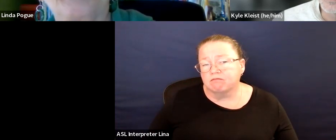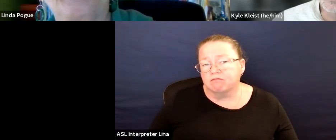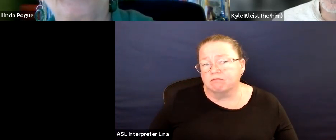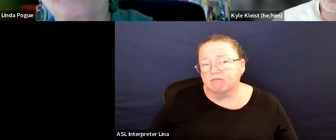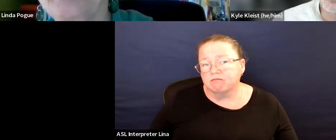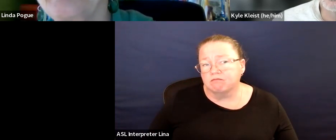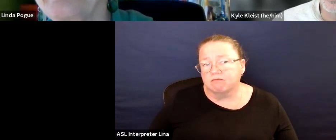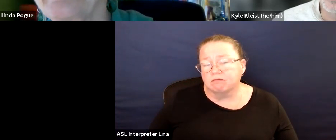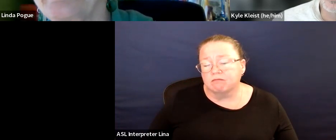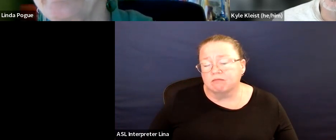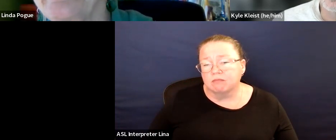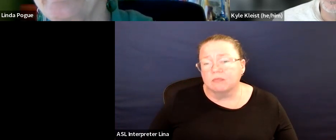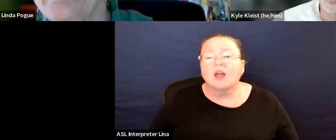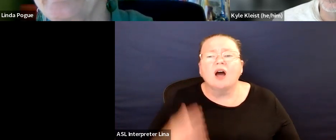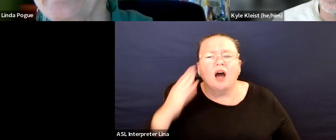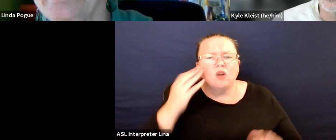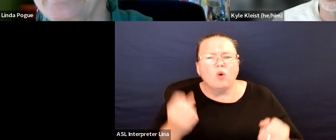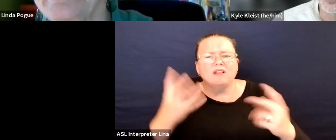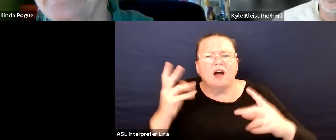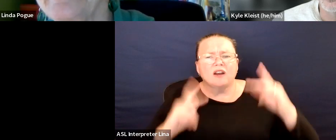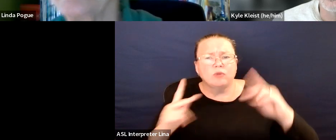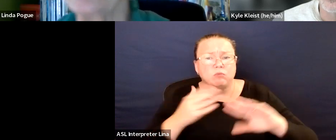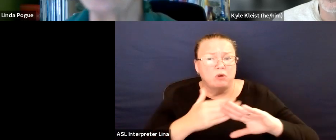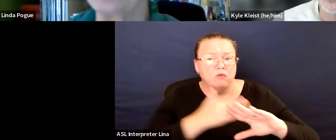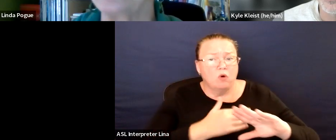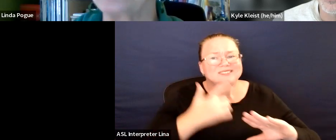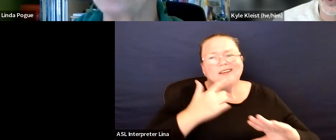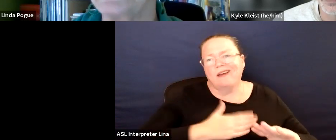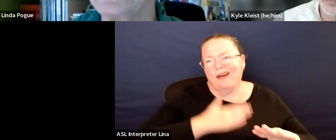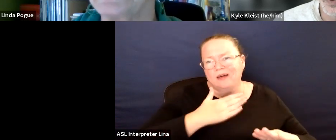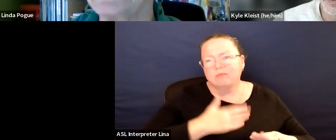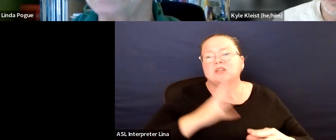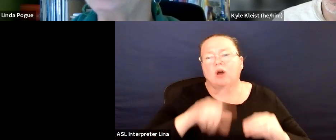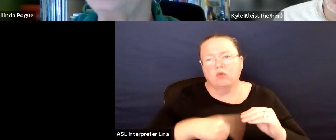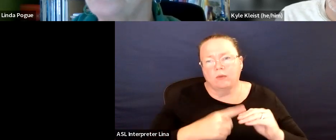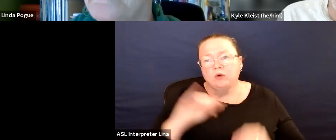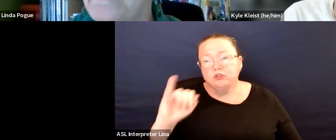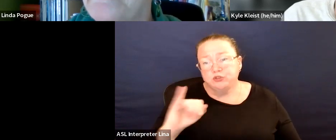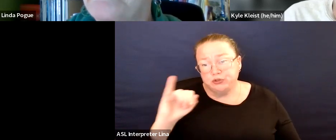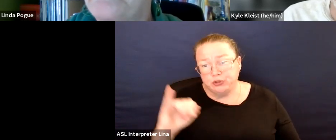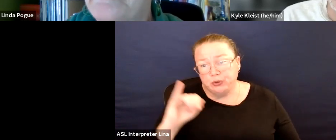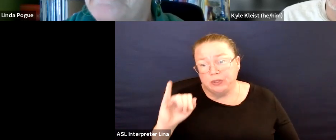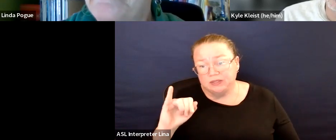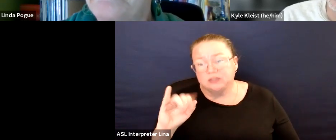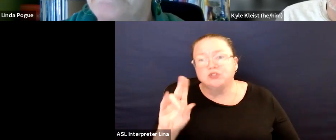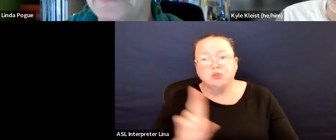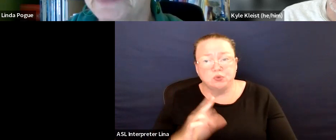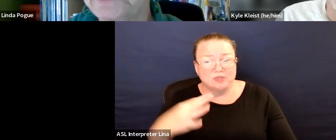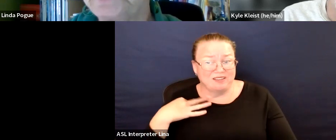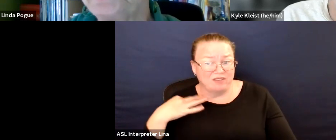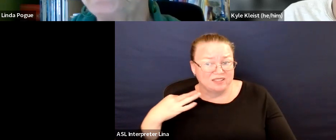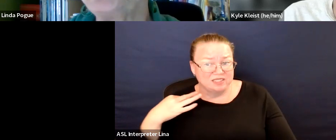I know a lot of people have pointed out before, and I'm glad it was brought up, with the insurance issue when it comes to using